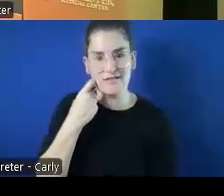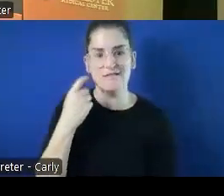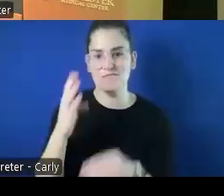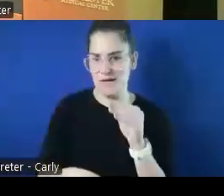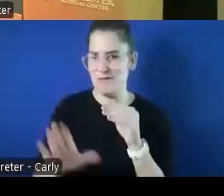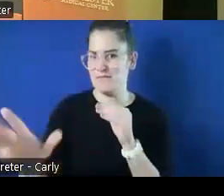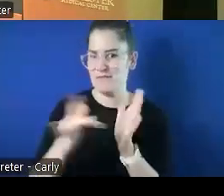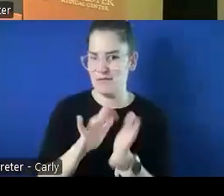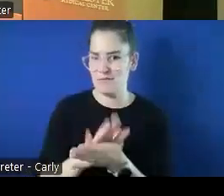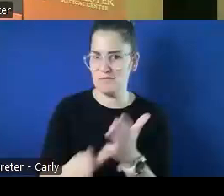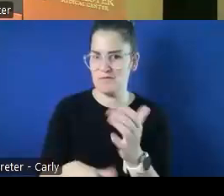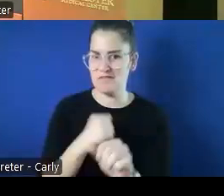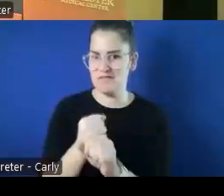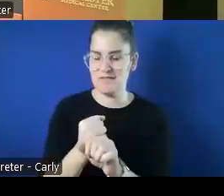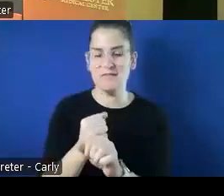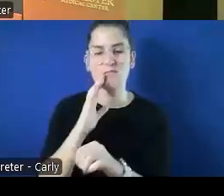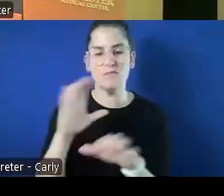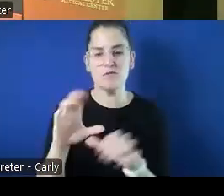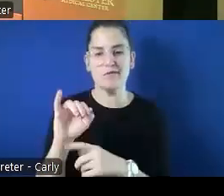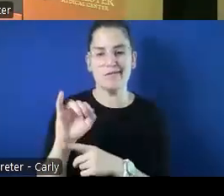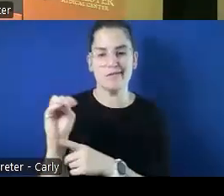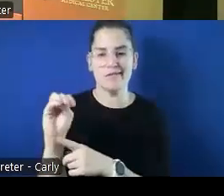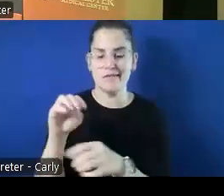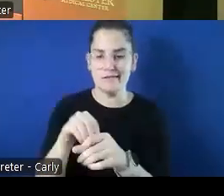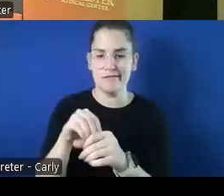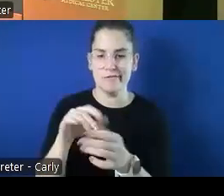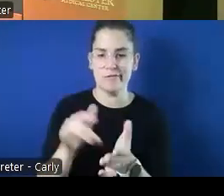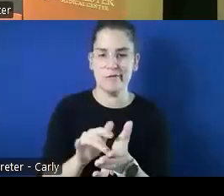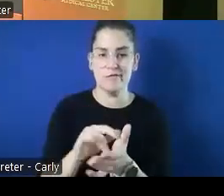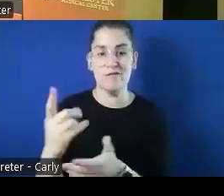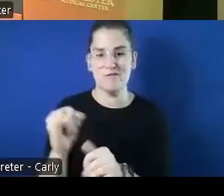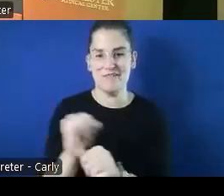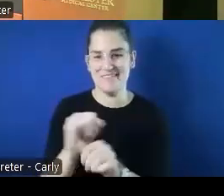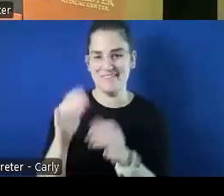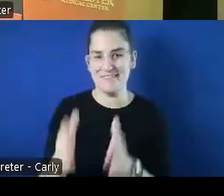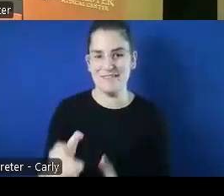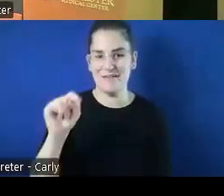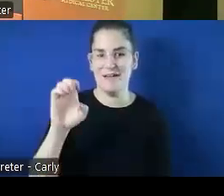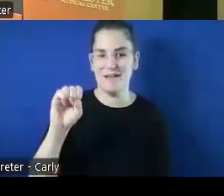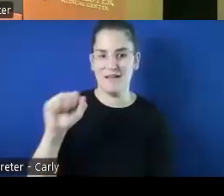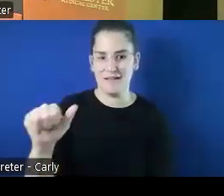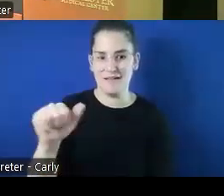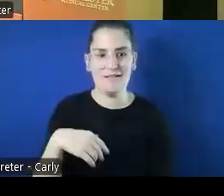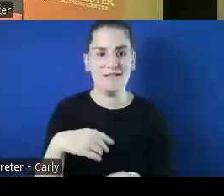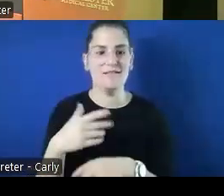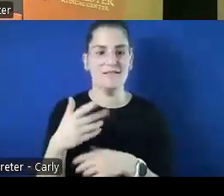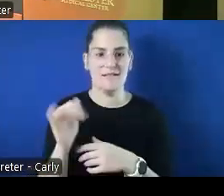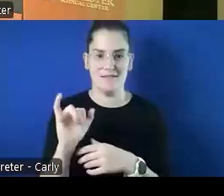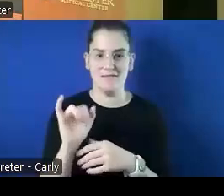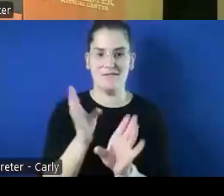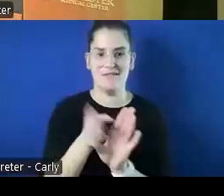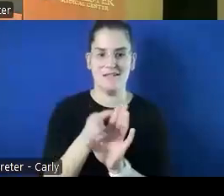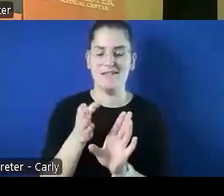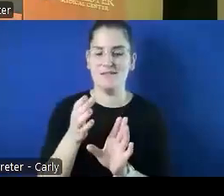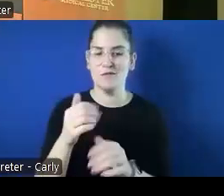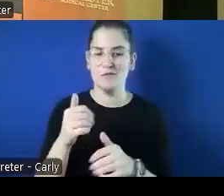I believe he'll be doing internal medicine. And then Tessa, one of our own interns, and Simran, who is now a psychiatry resident at the University